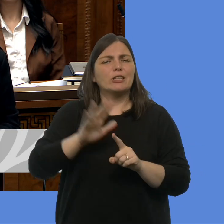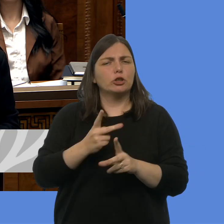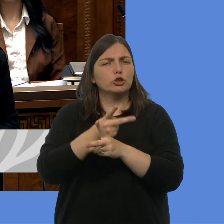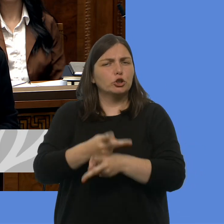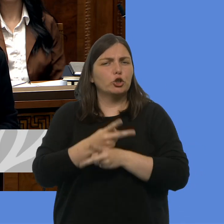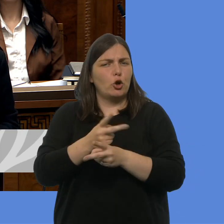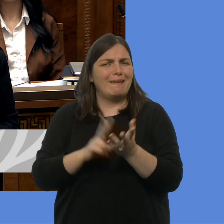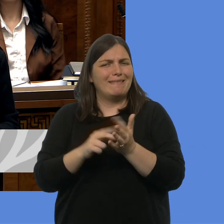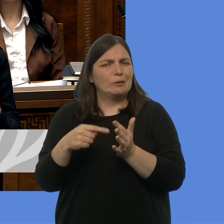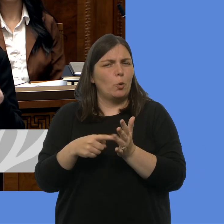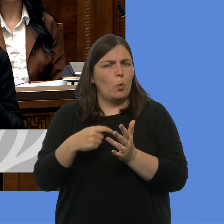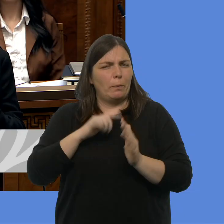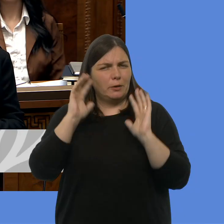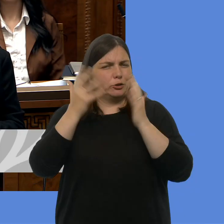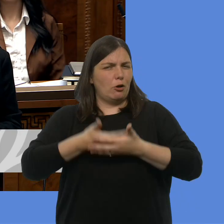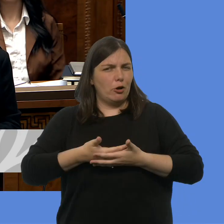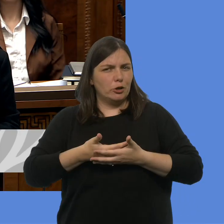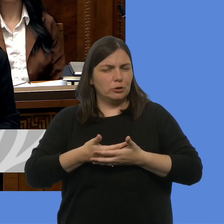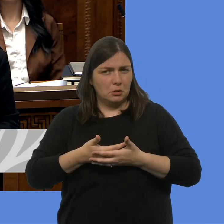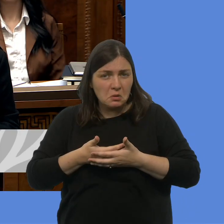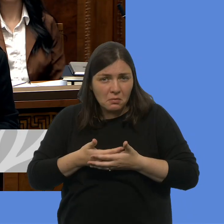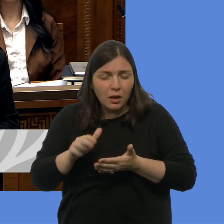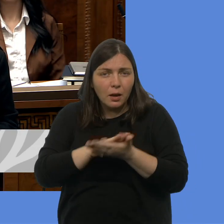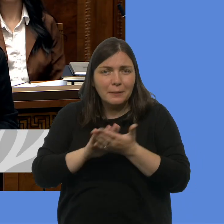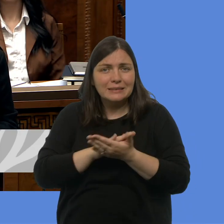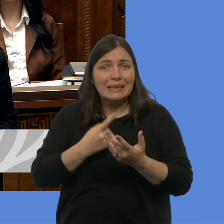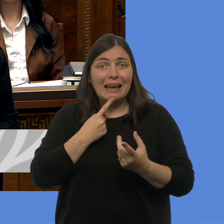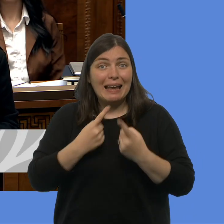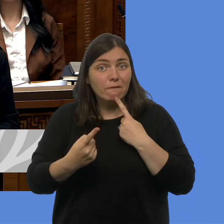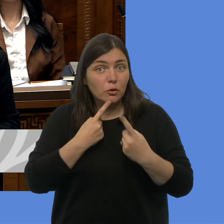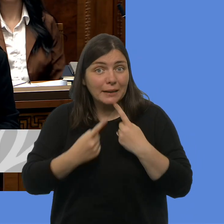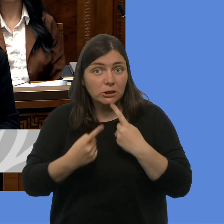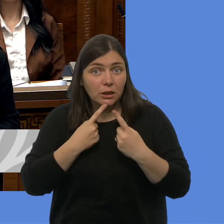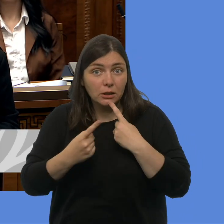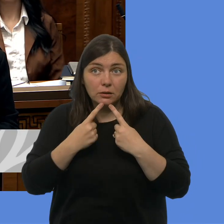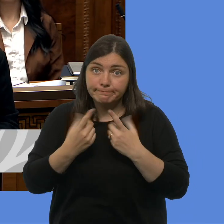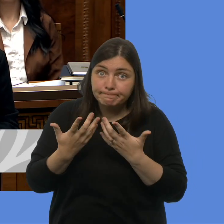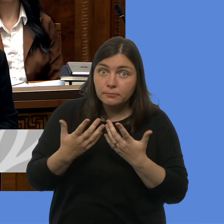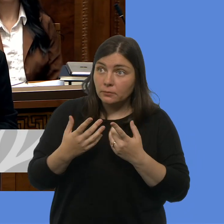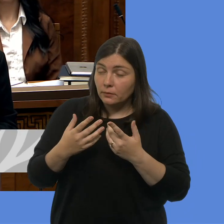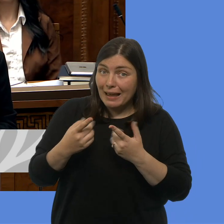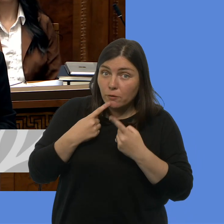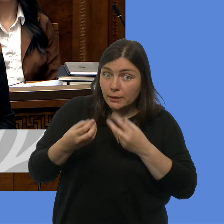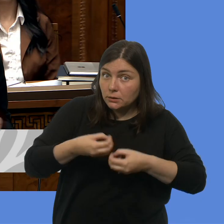to information that will now firmly fall at the discretion of the British Secretary of State?